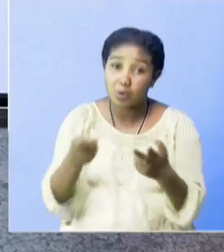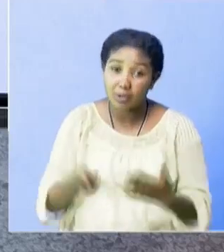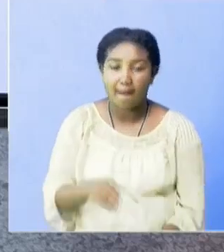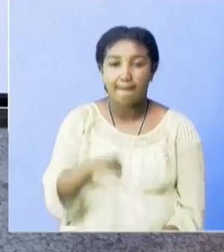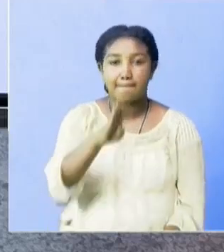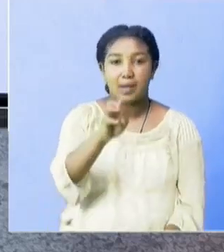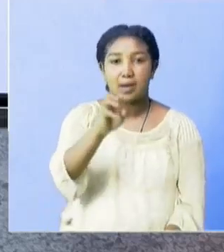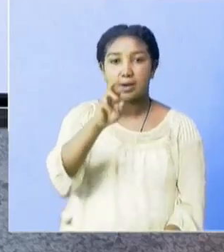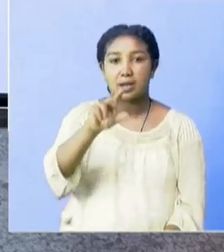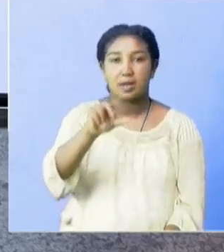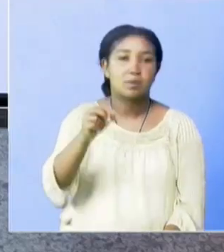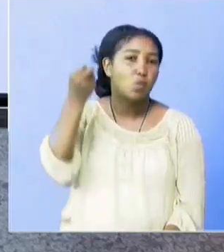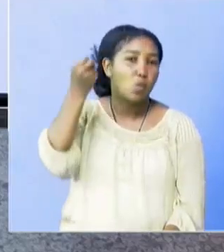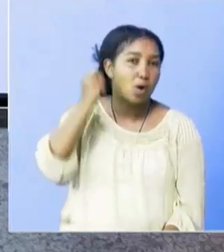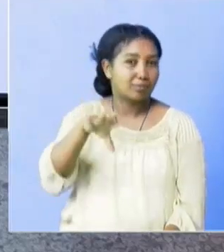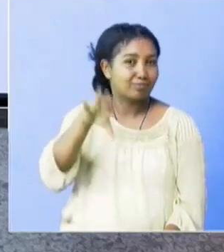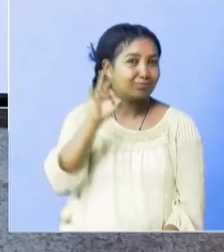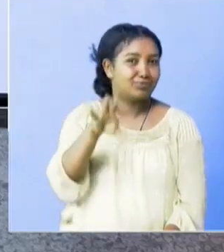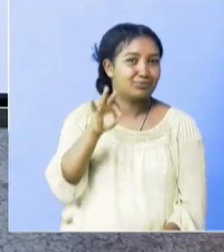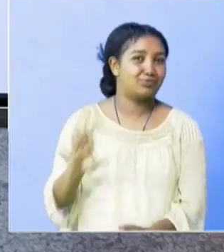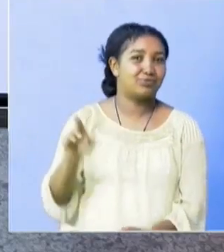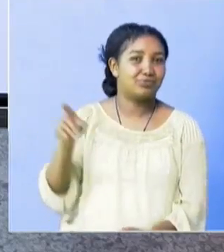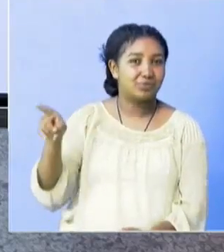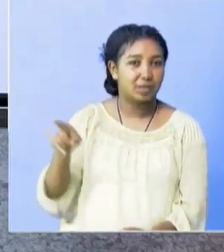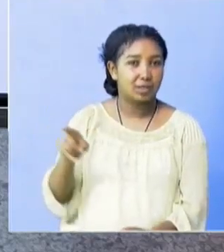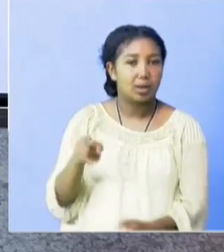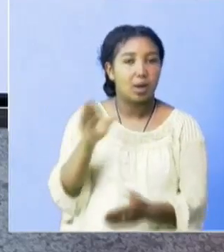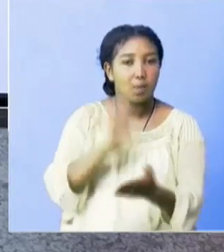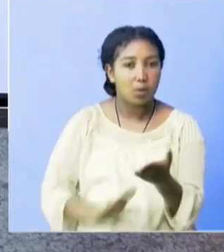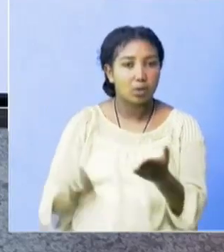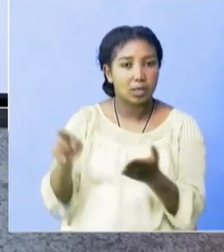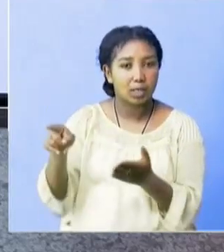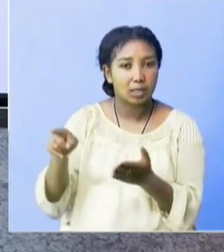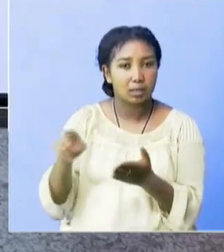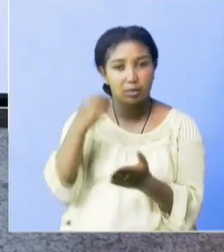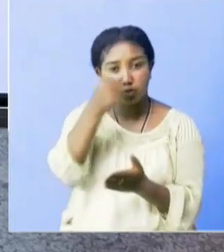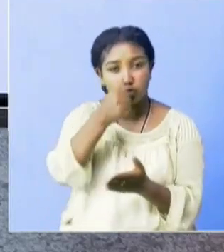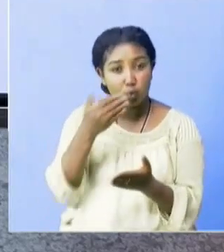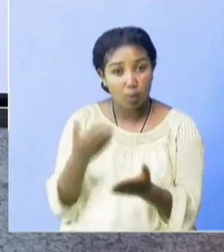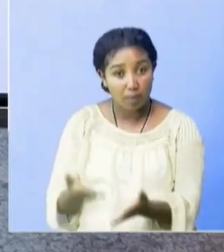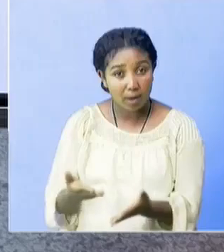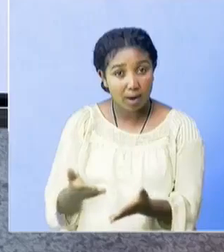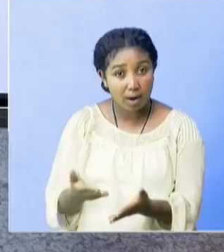Marathon gold medal. So he was born in, he's also Ethiopia.